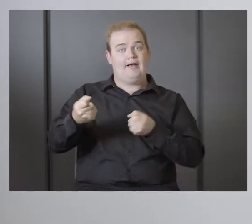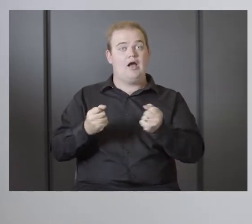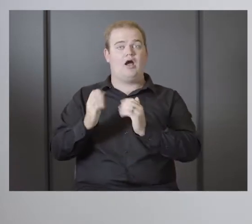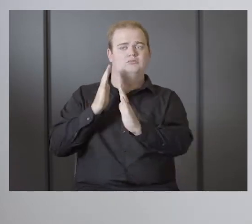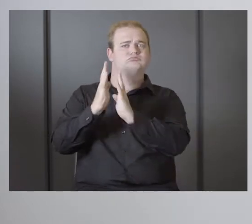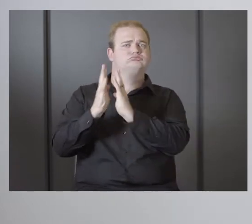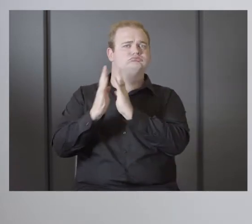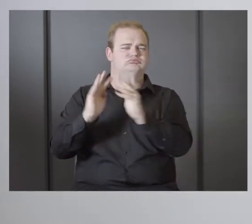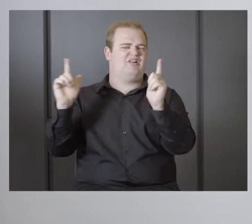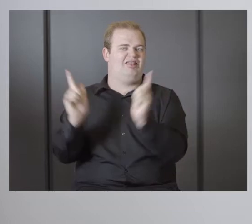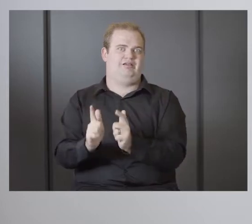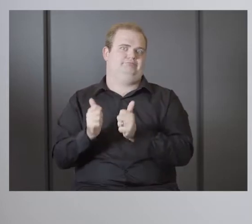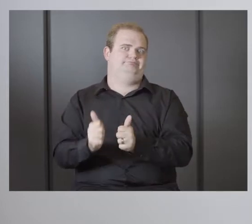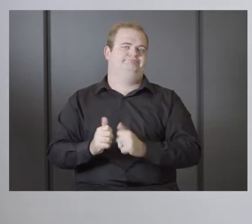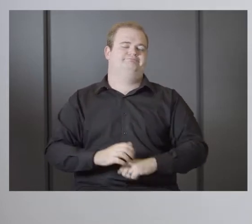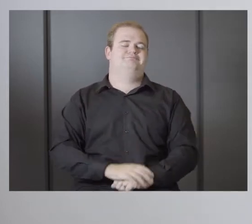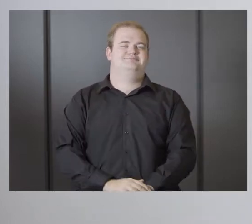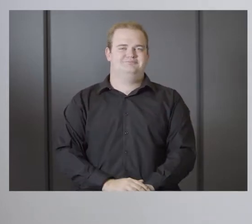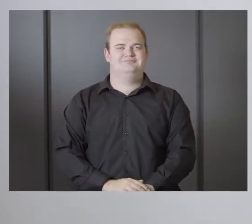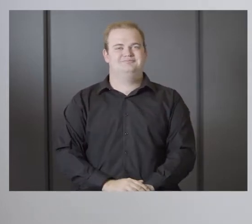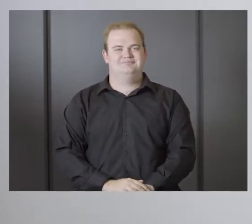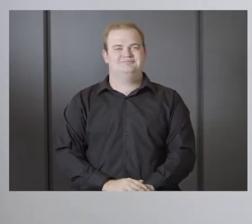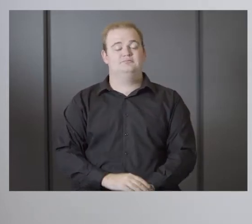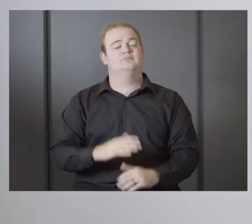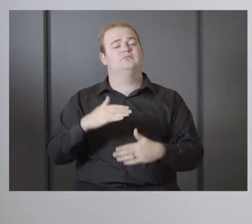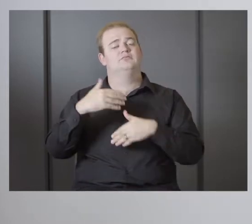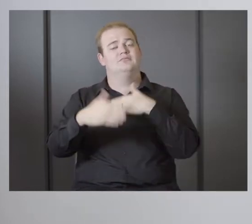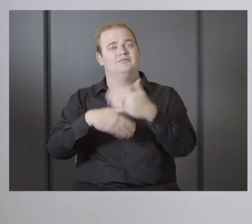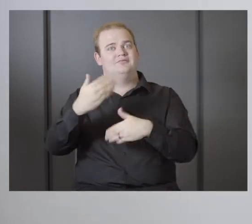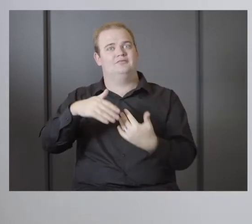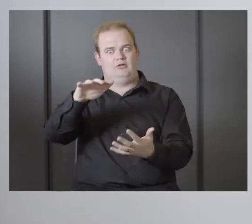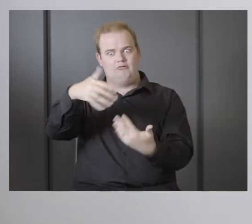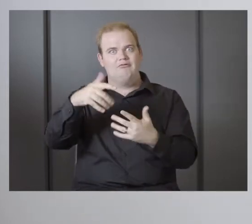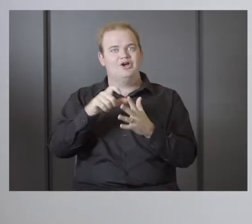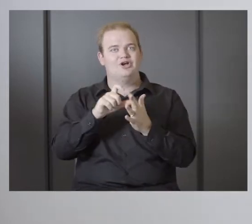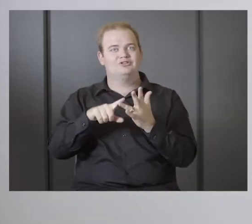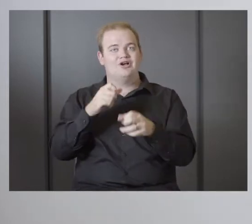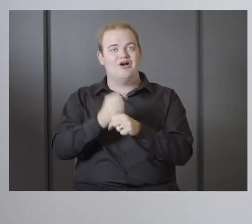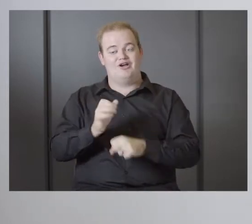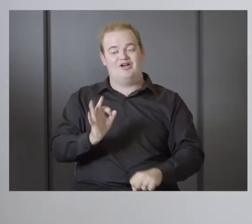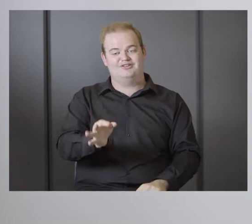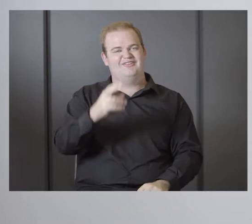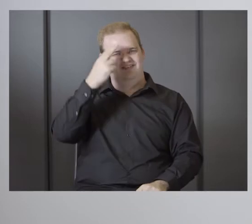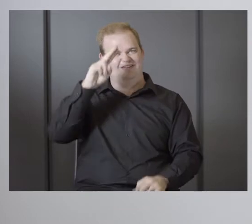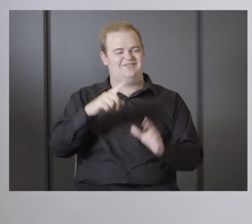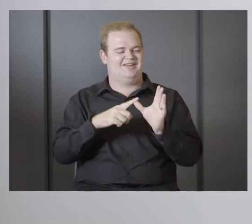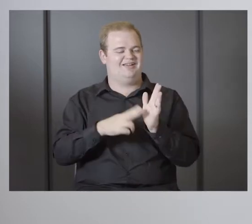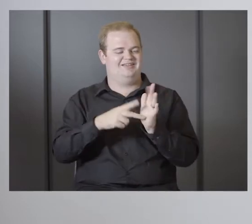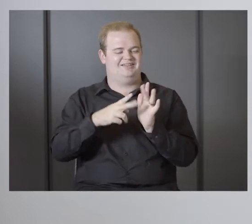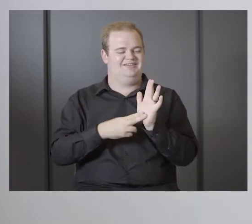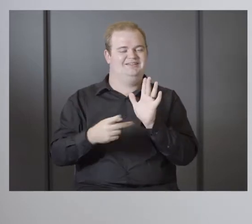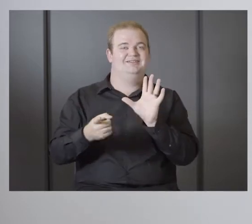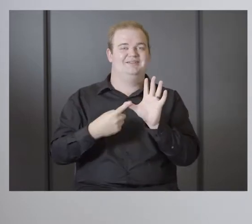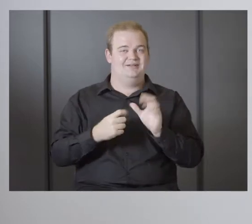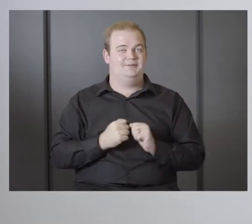much traffic. And then we got a dog named Anina.